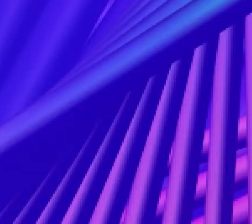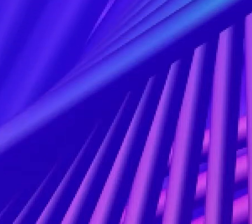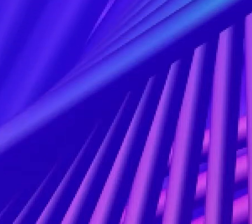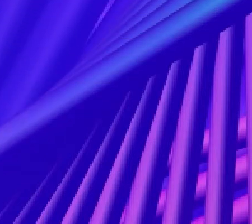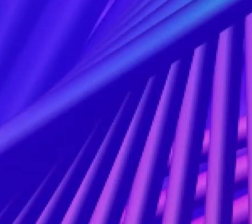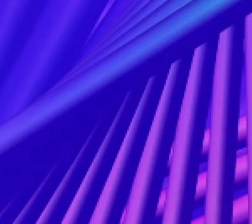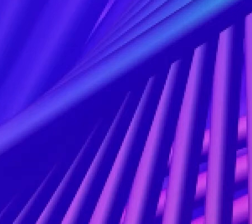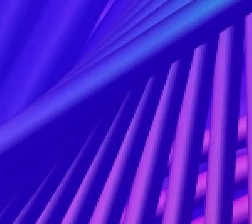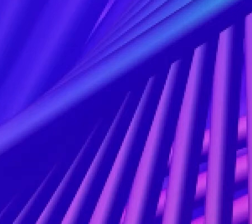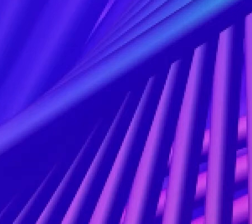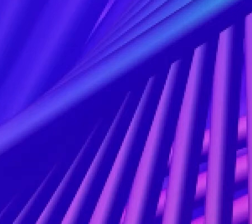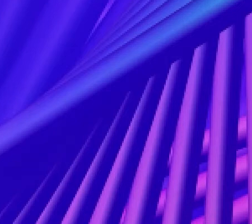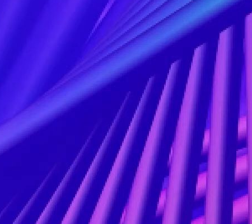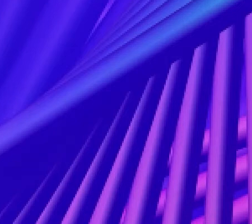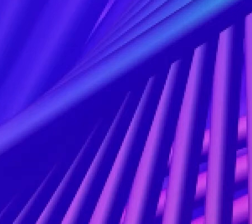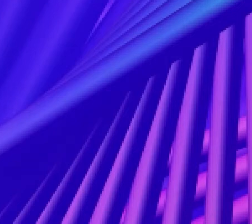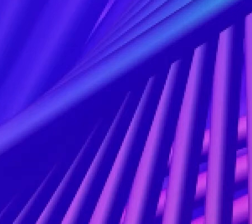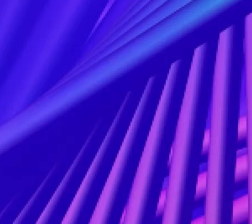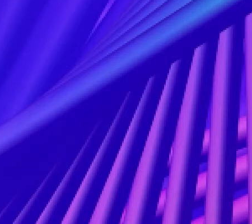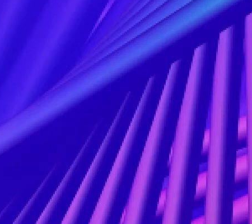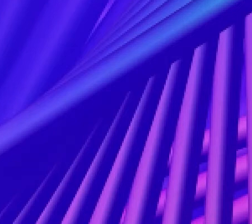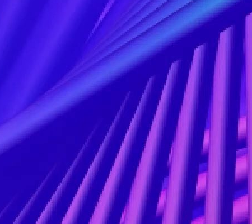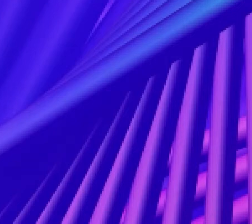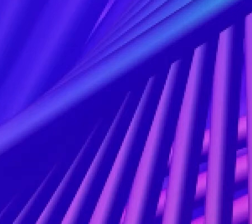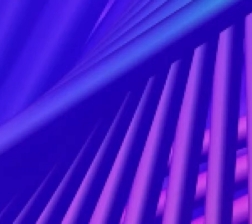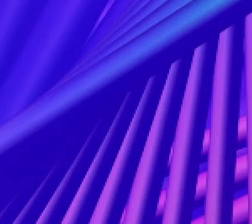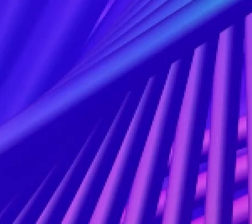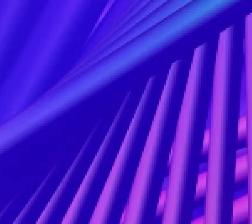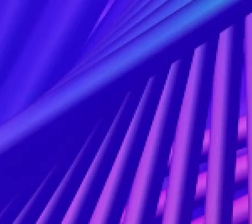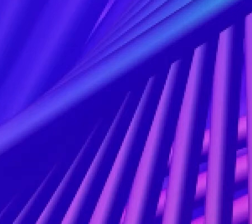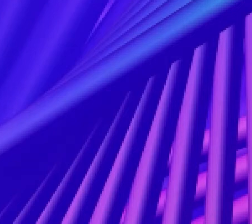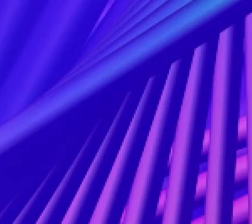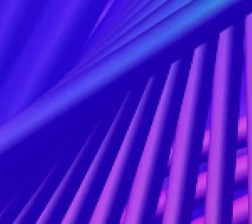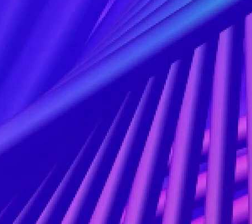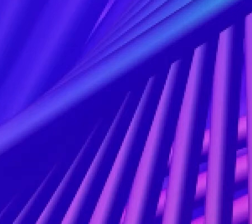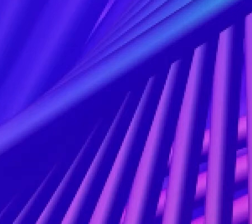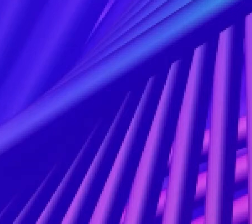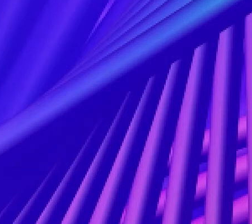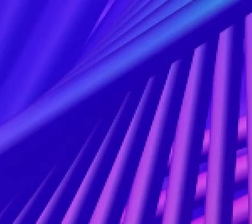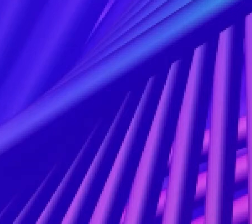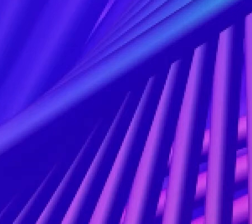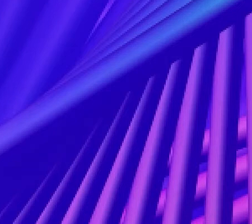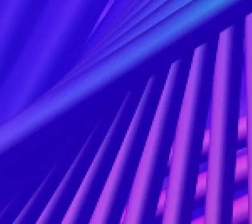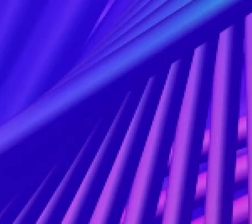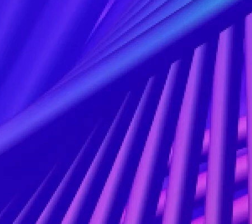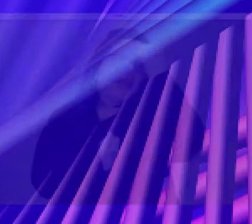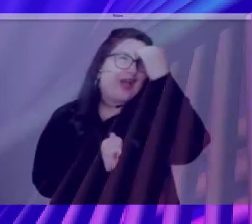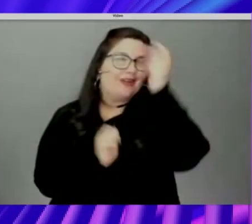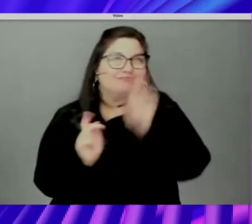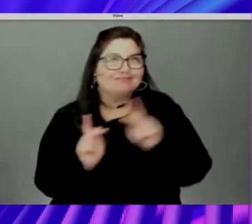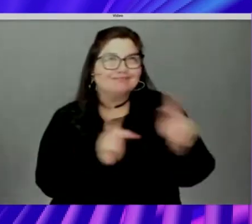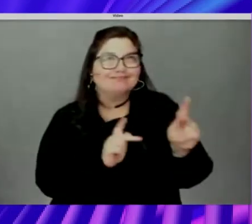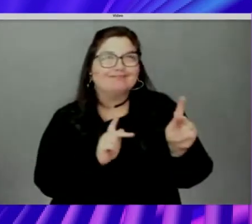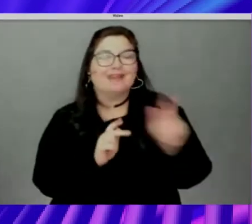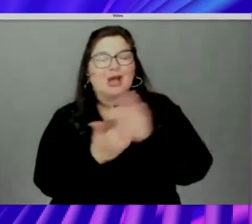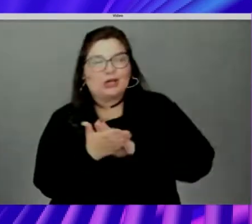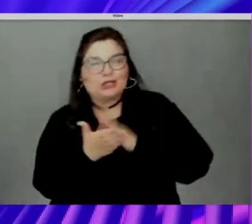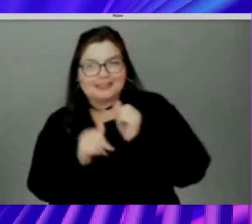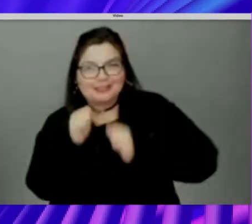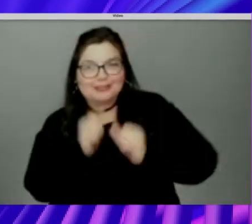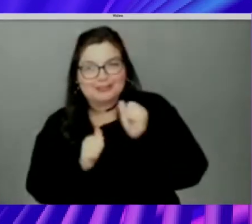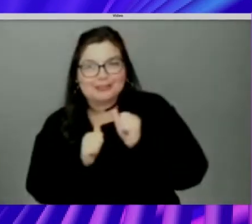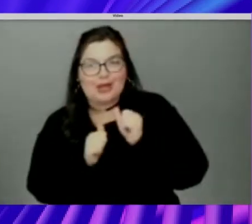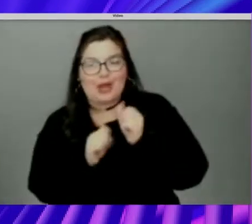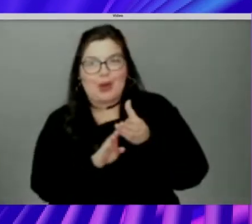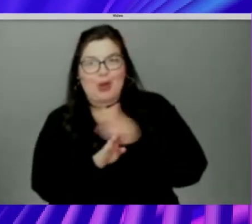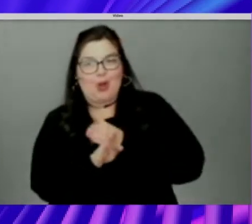full disclosure, I pre-built this web application. It's kind of like a cooking show. I built some of it before and some of the ingredients previously, and